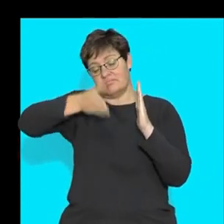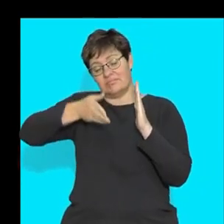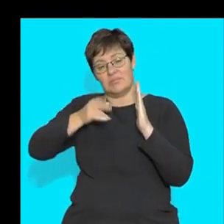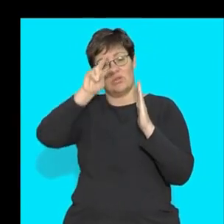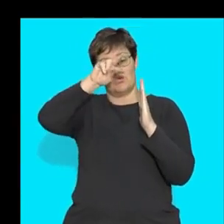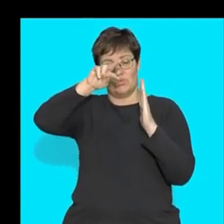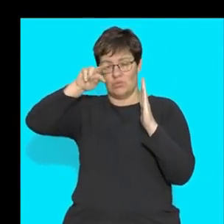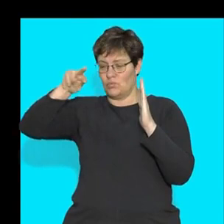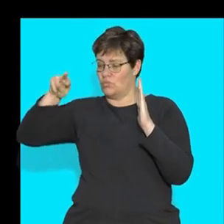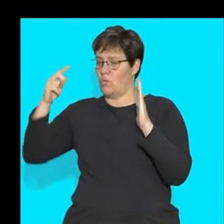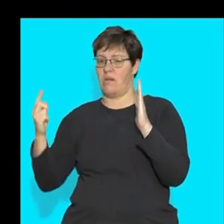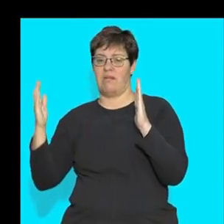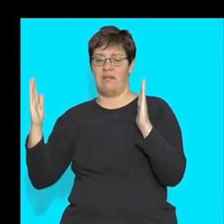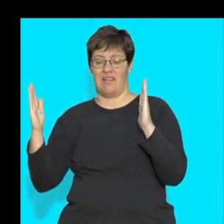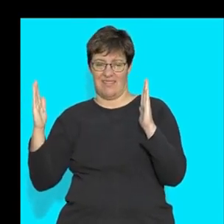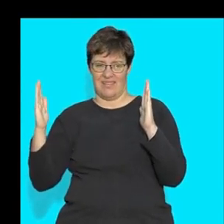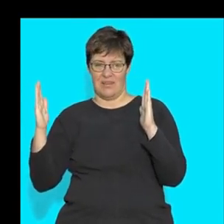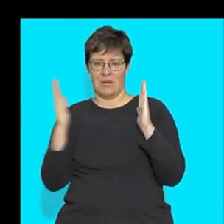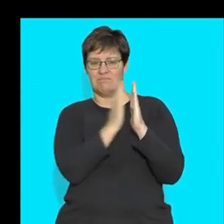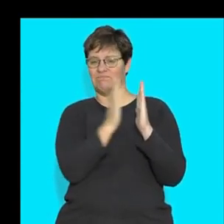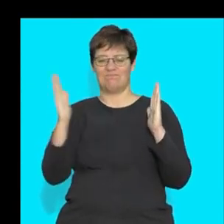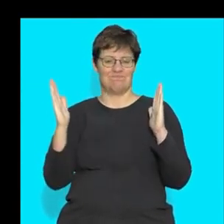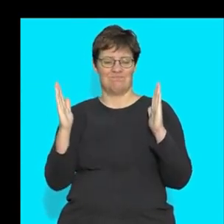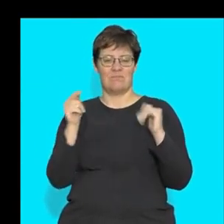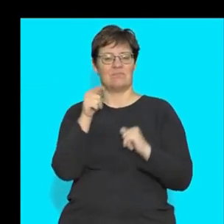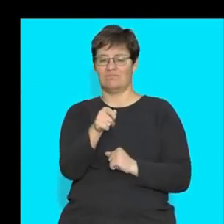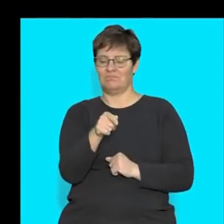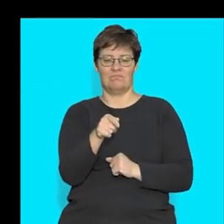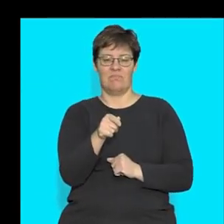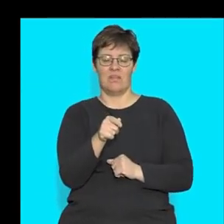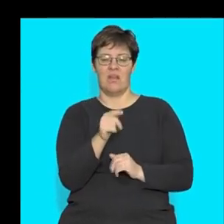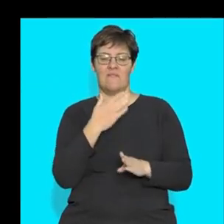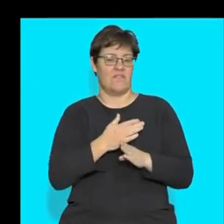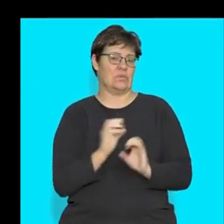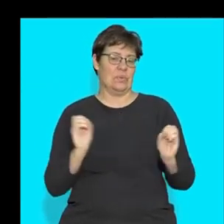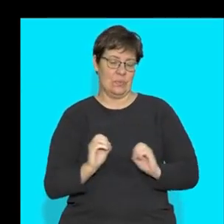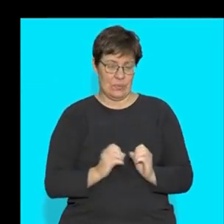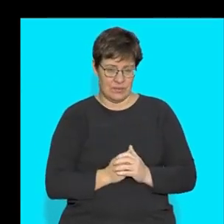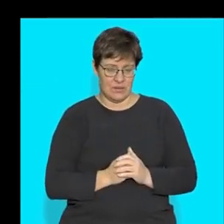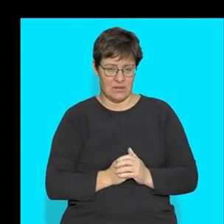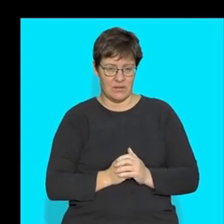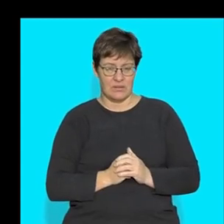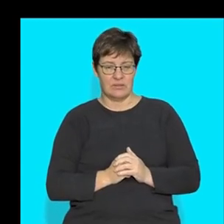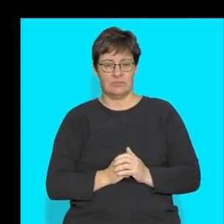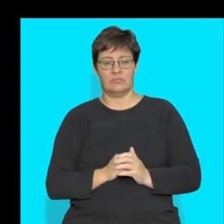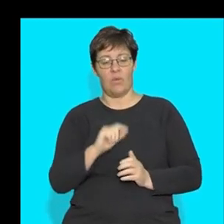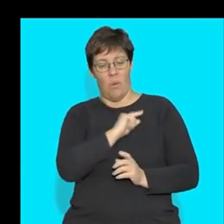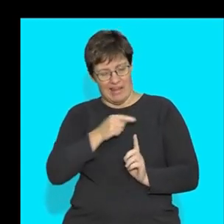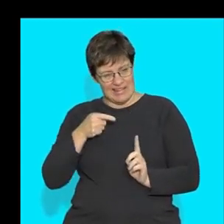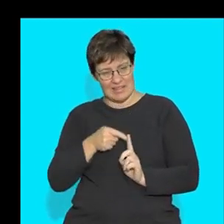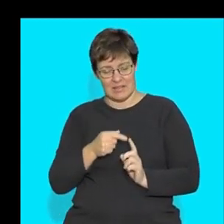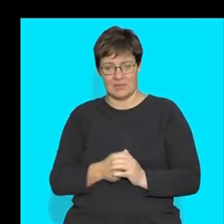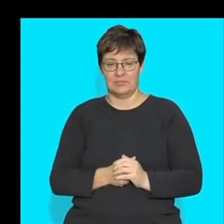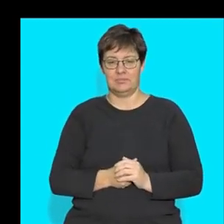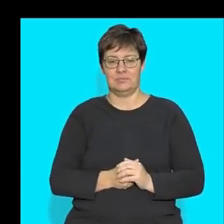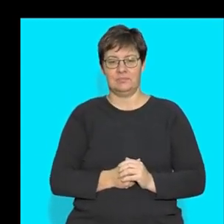intersecting the graph at 2 points, which we then consider this to not be a function because of